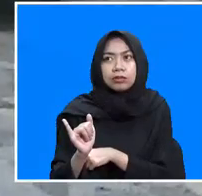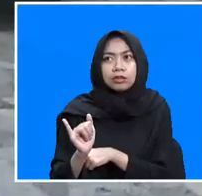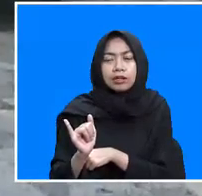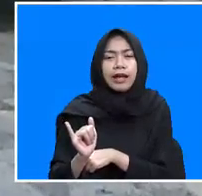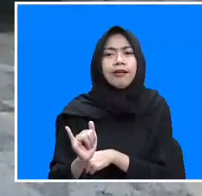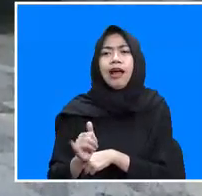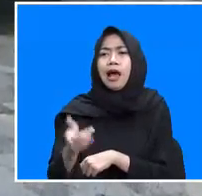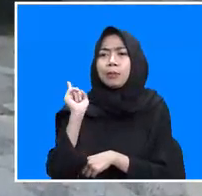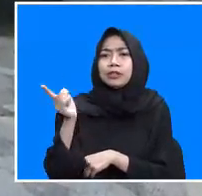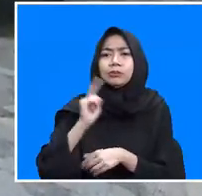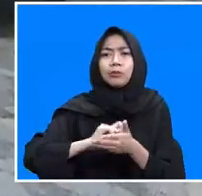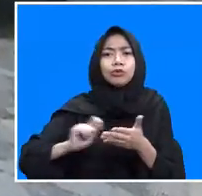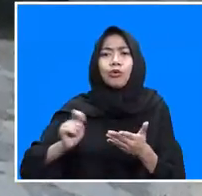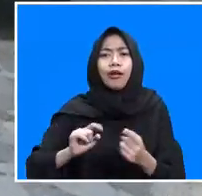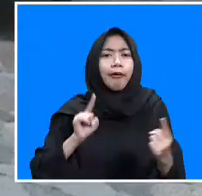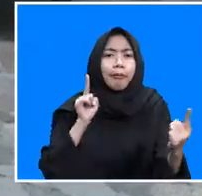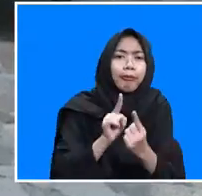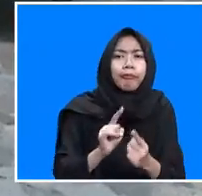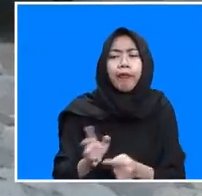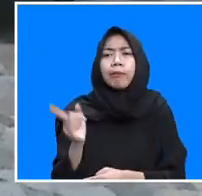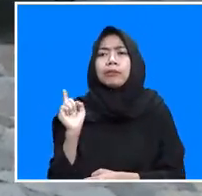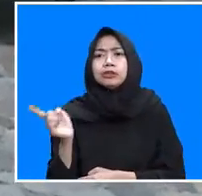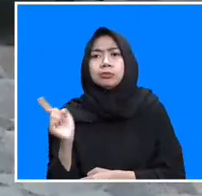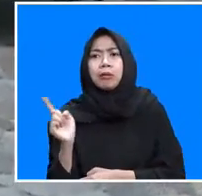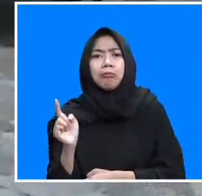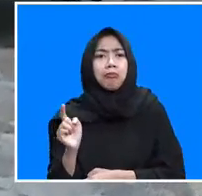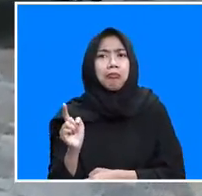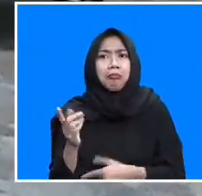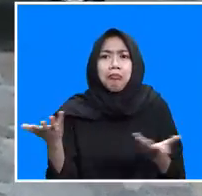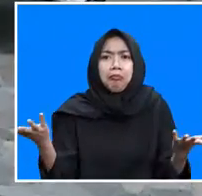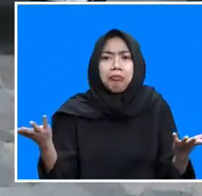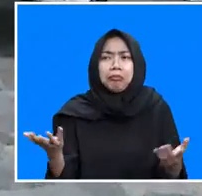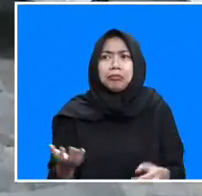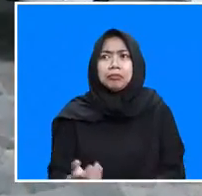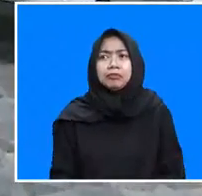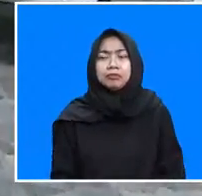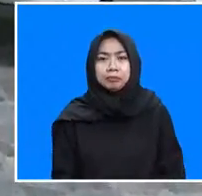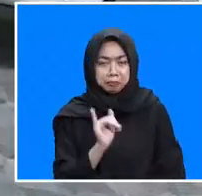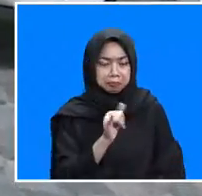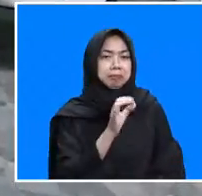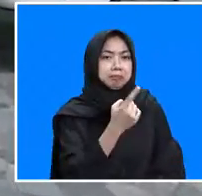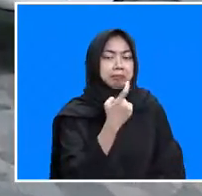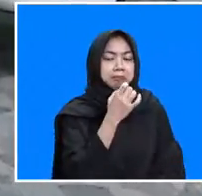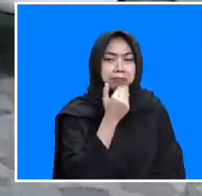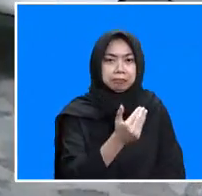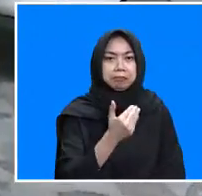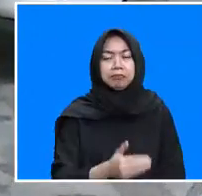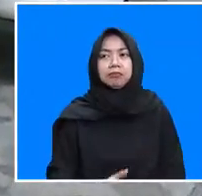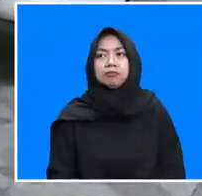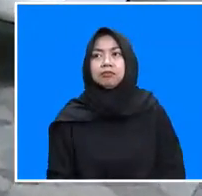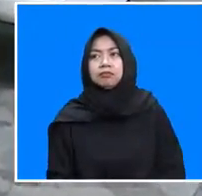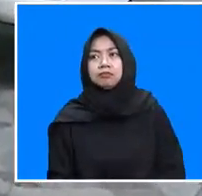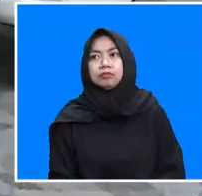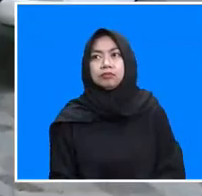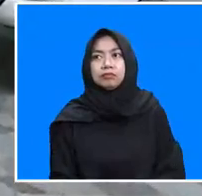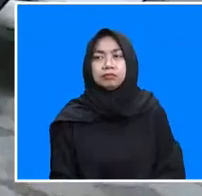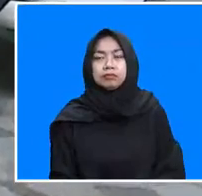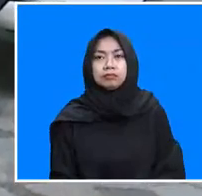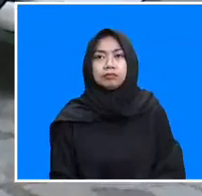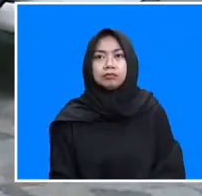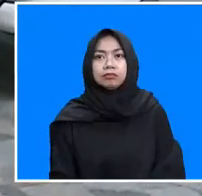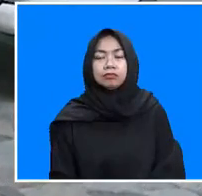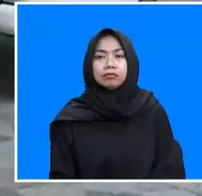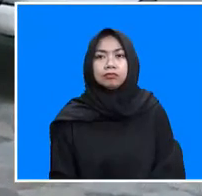face-to-face learning still like the most effective for us to yes. catch up? Yes, thank you so much for the question, Pak Iwan, because